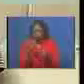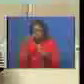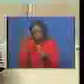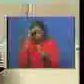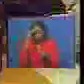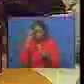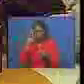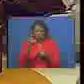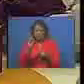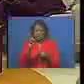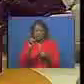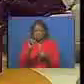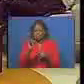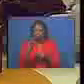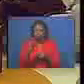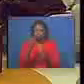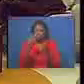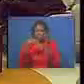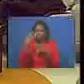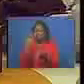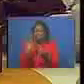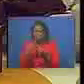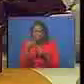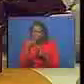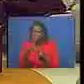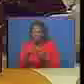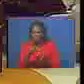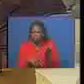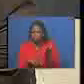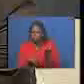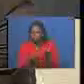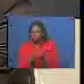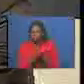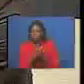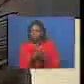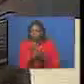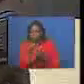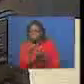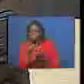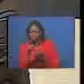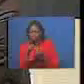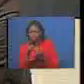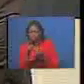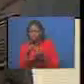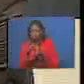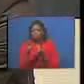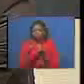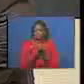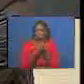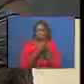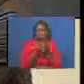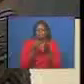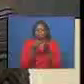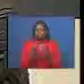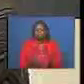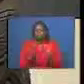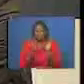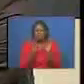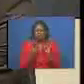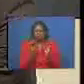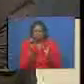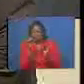University and the question will be considering you are the programs officer at Dr Chosky Foundation